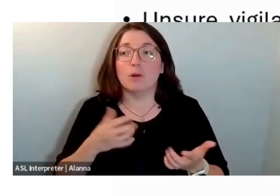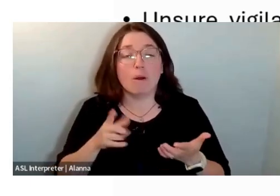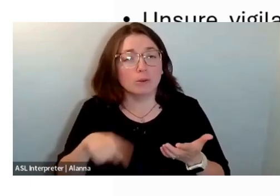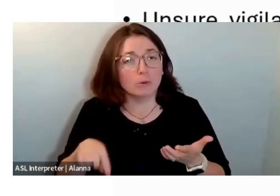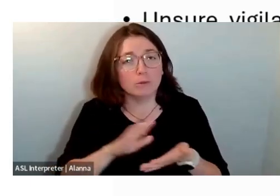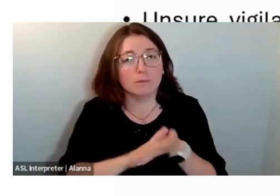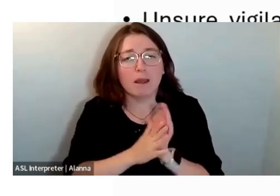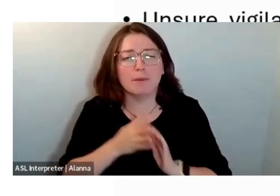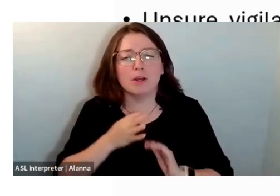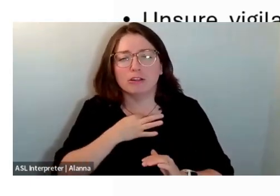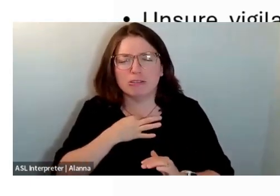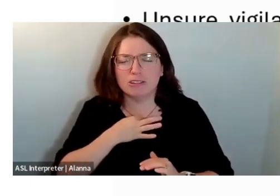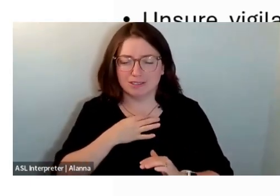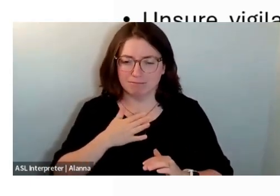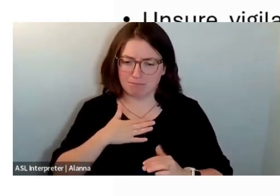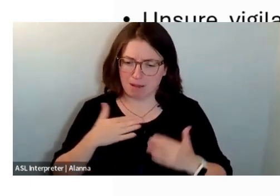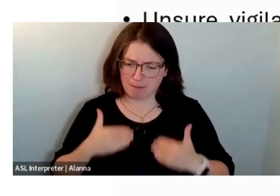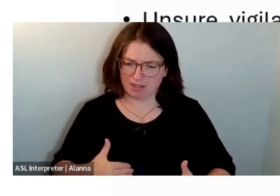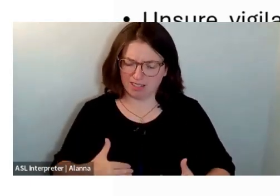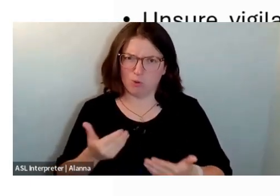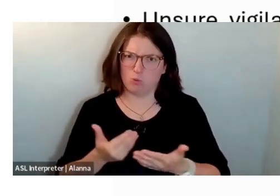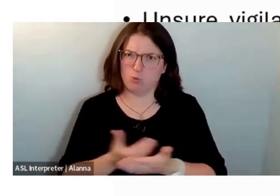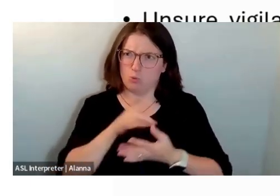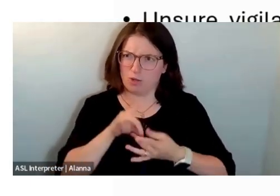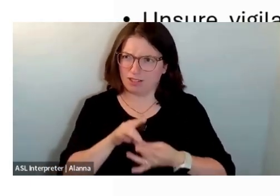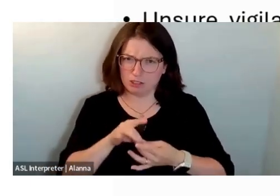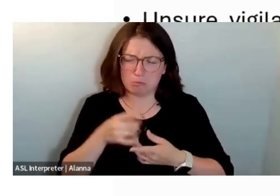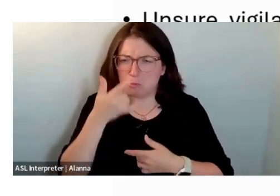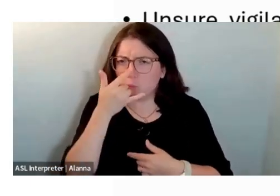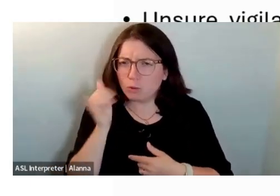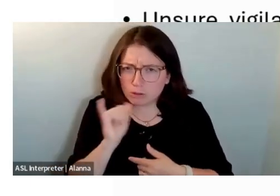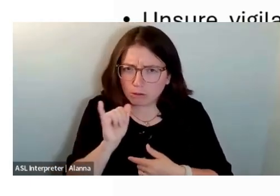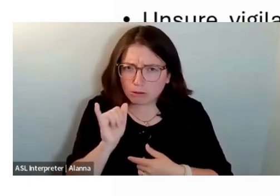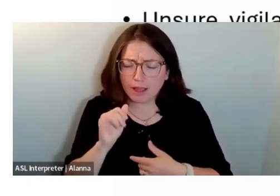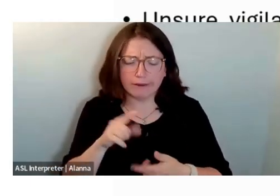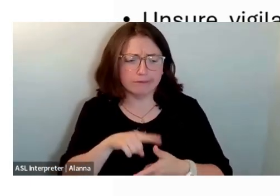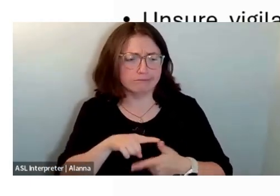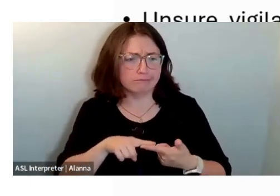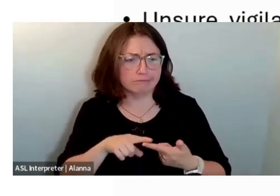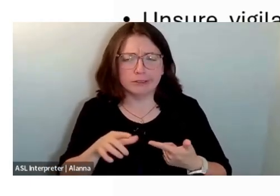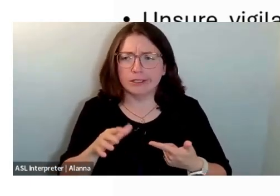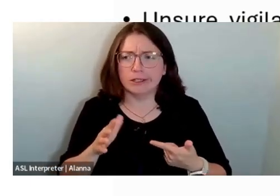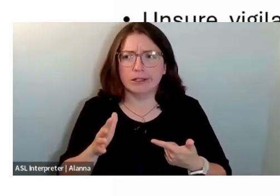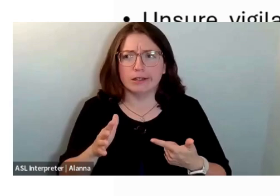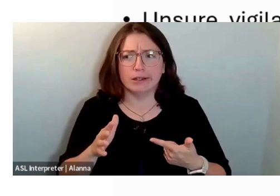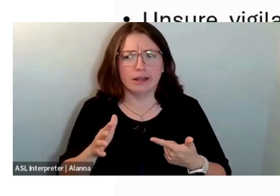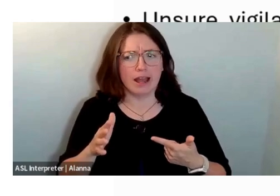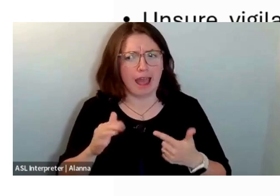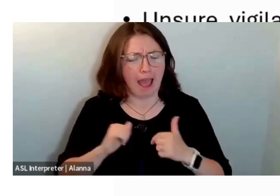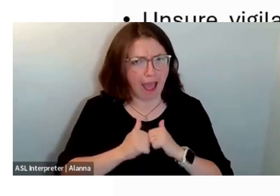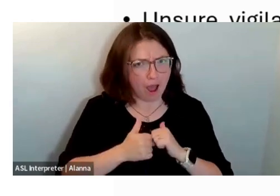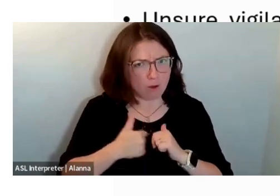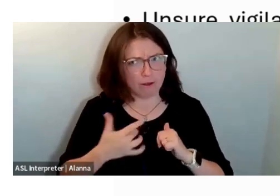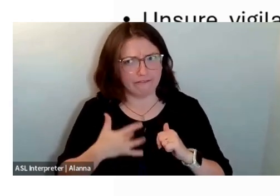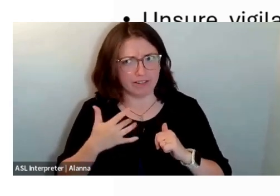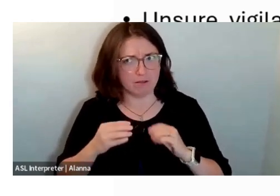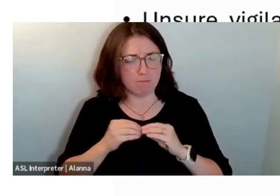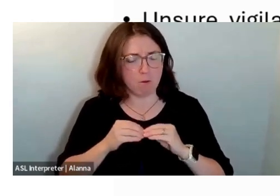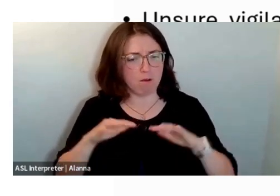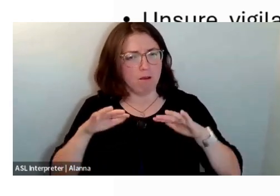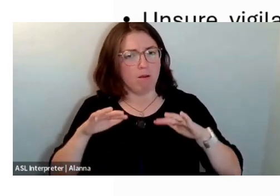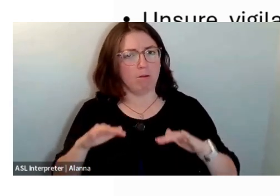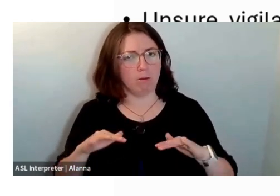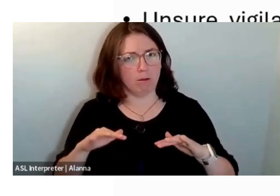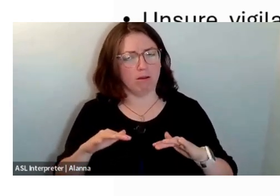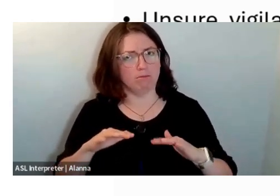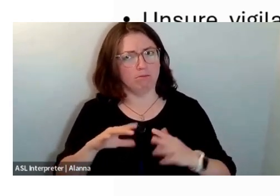new relationship with your body might look like now and what feeling a little bit more at home in it might make